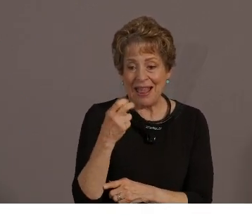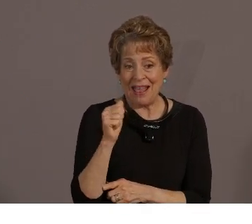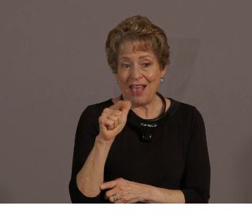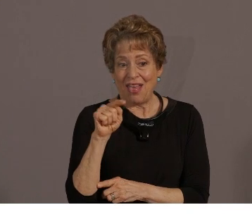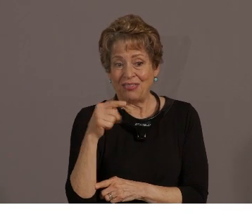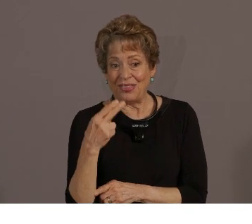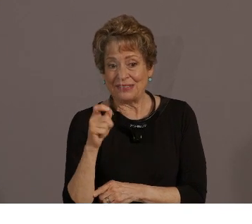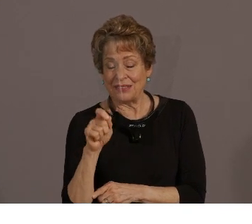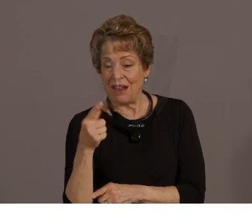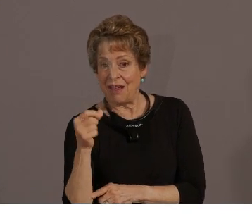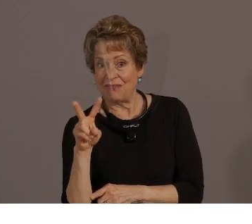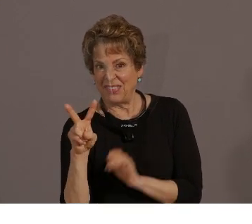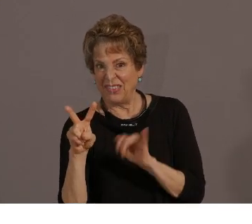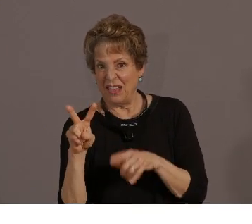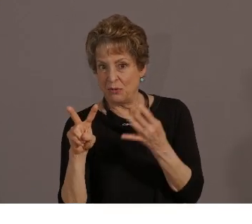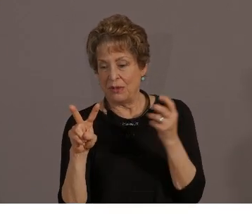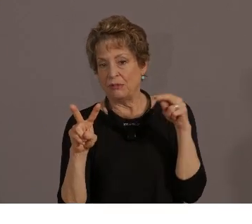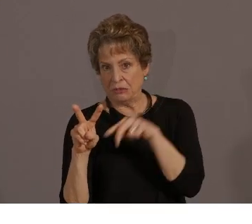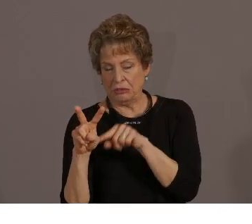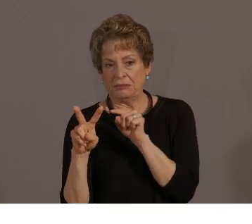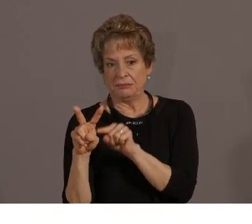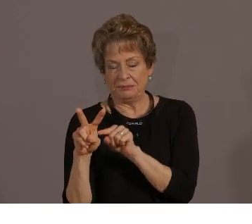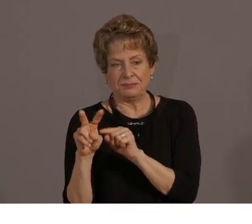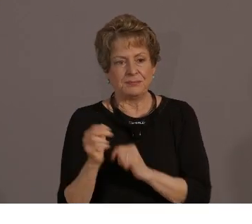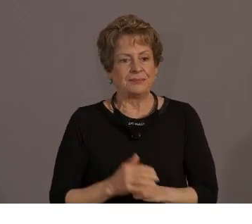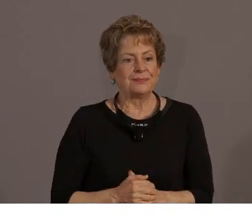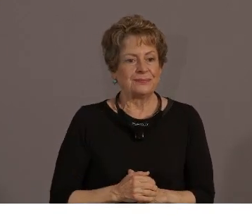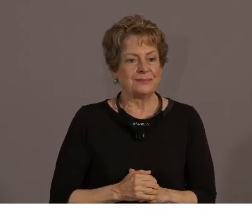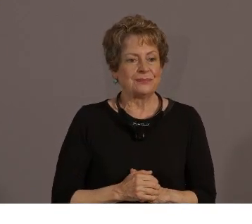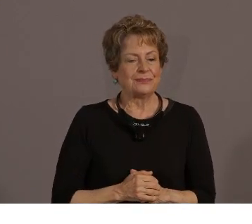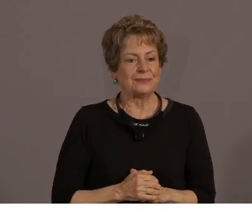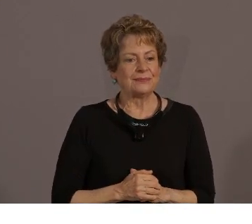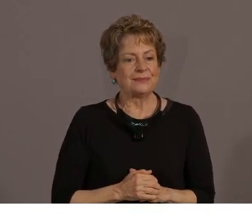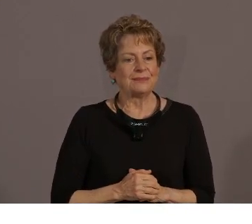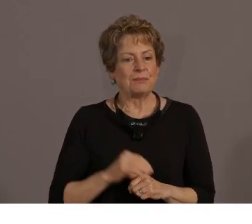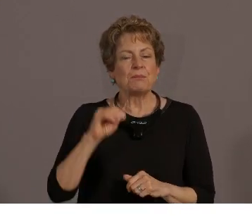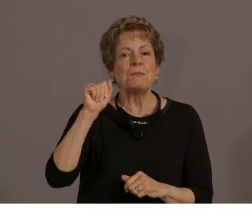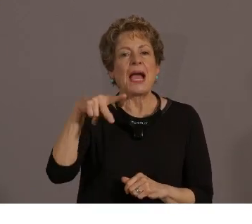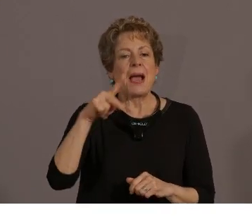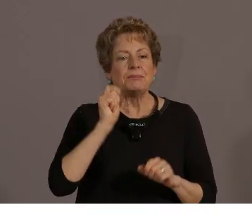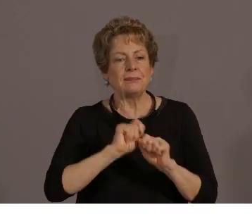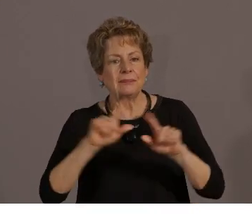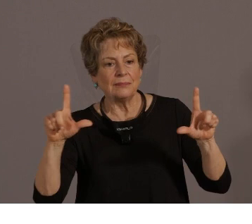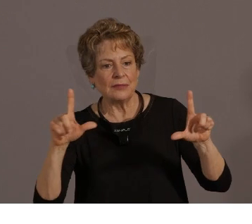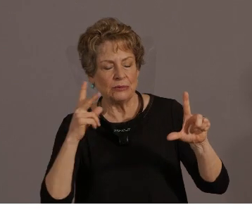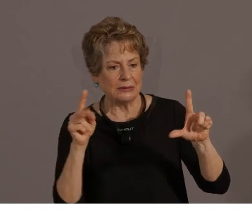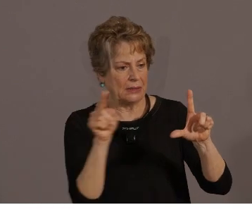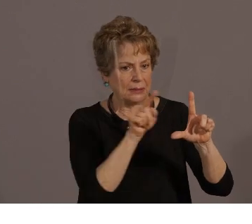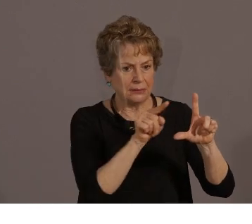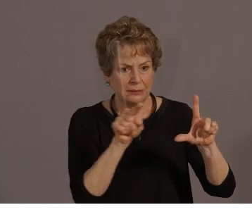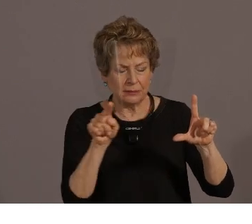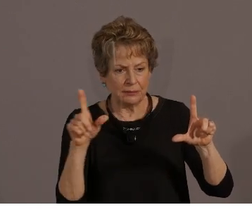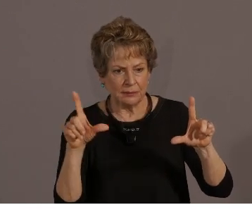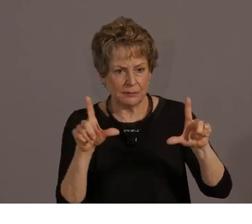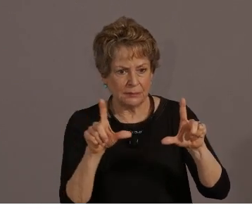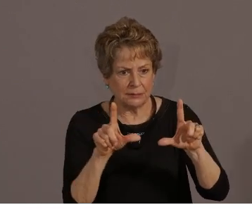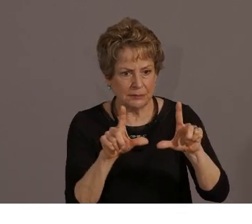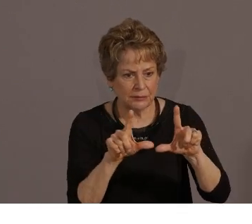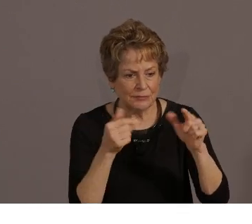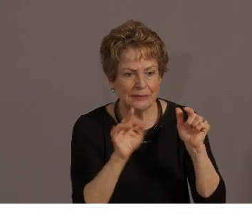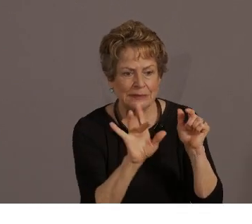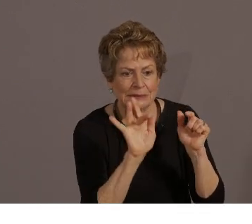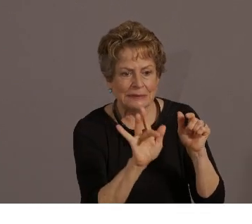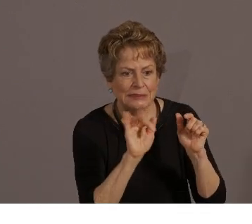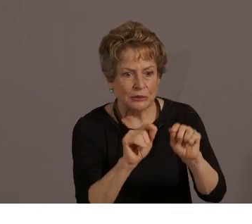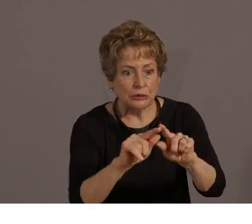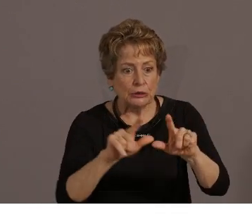azhealth.gov/findvaccine. That has that interactive map where you can choose a location. If you click on a specific location